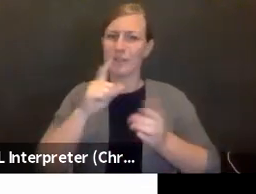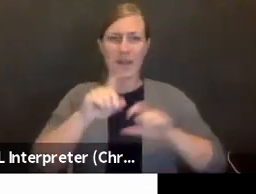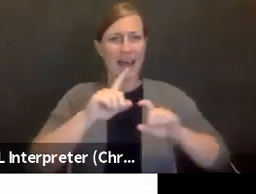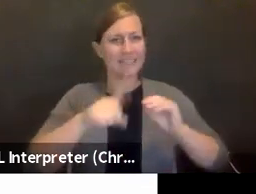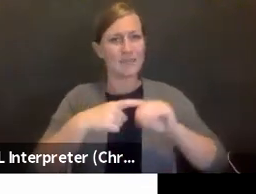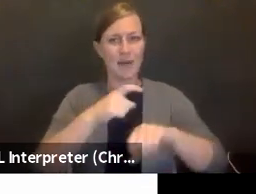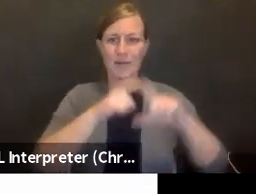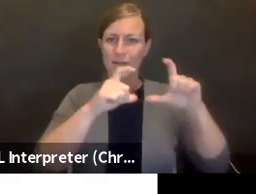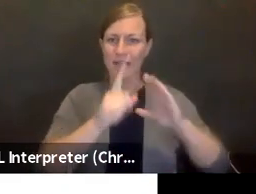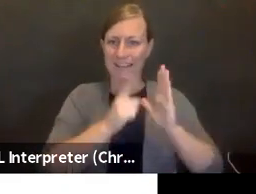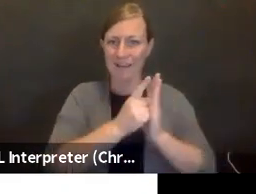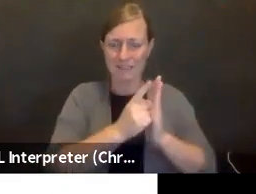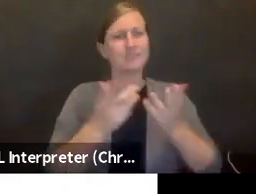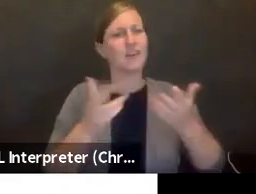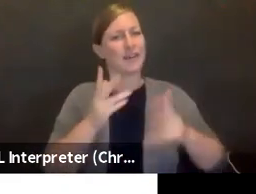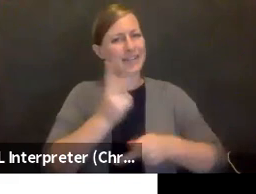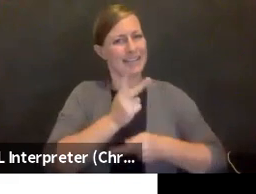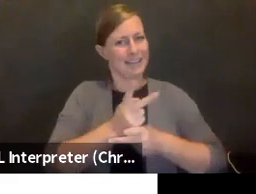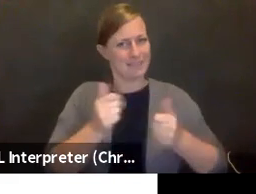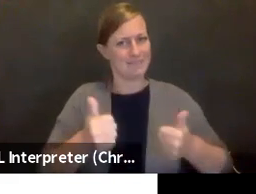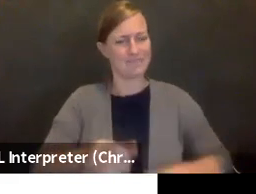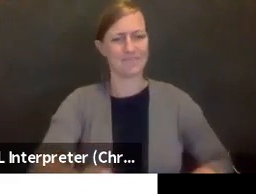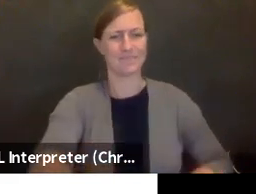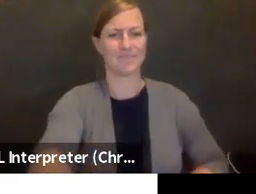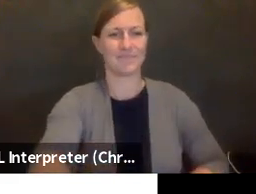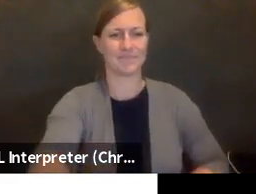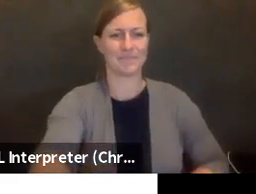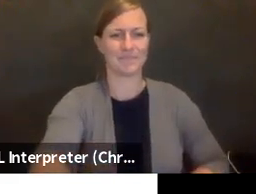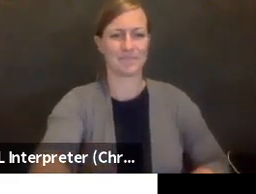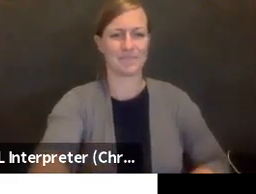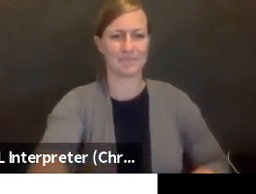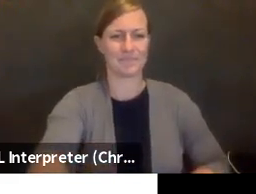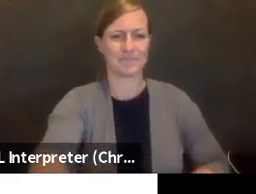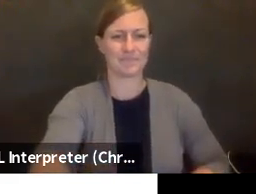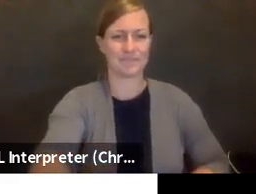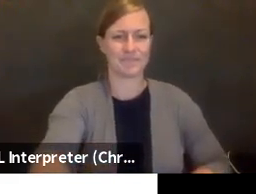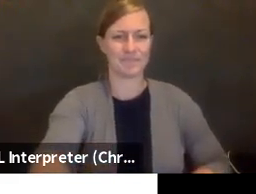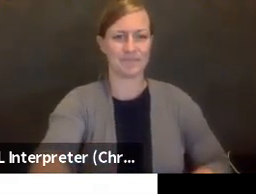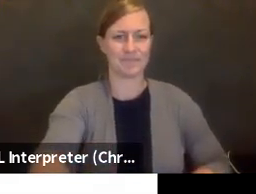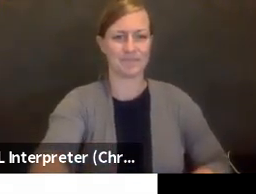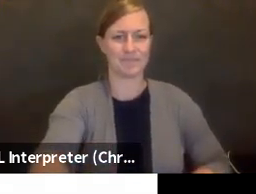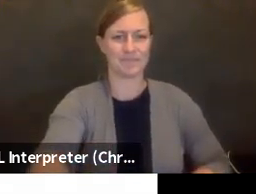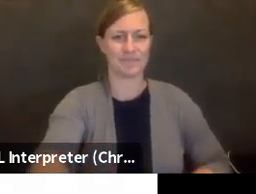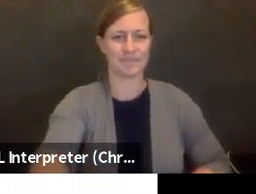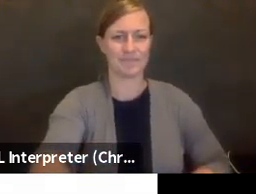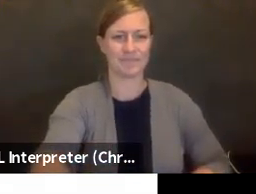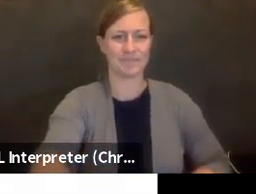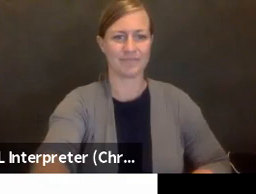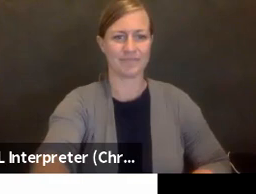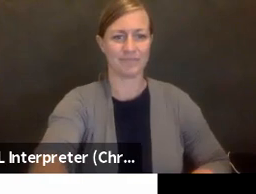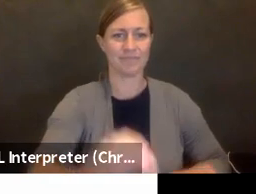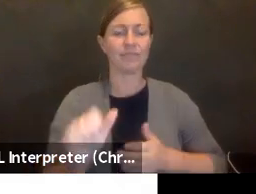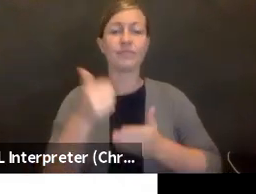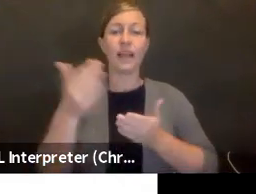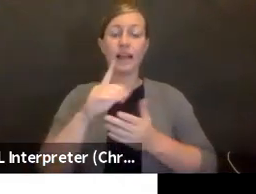hours, simply because it's already taken care of. The second question that we get a lot is, why is my chat feature disabled? Chat